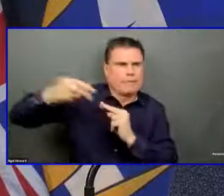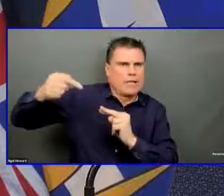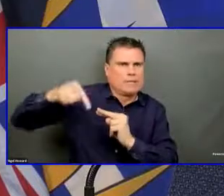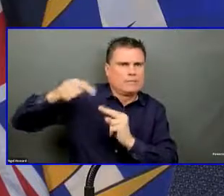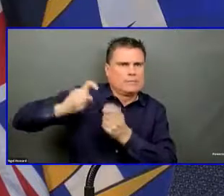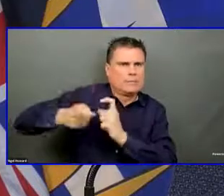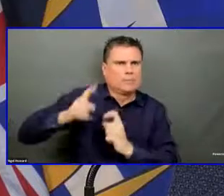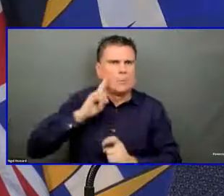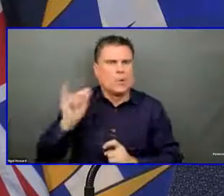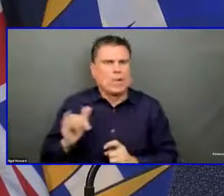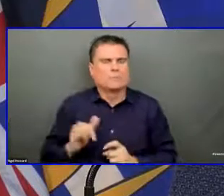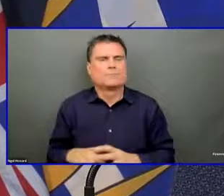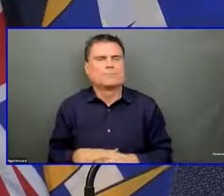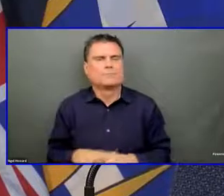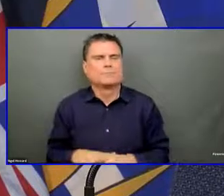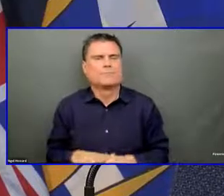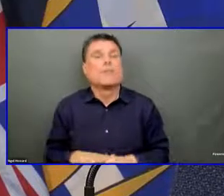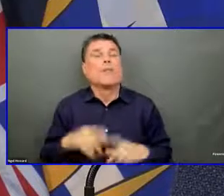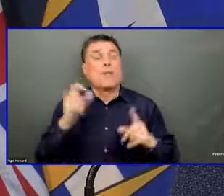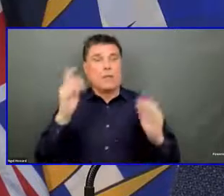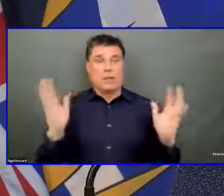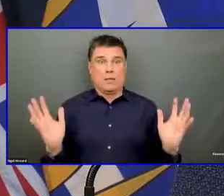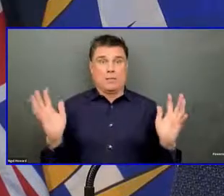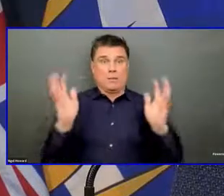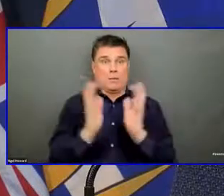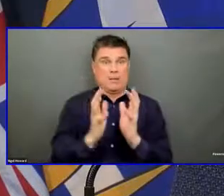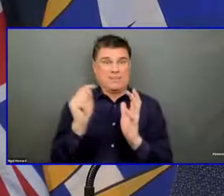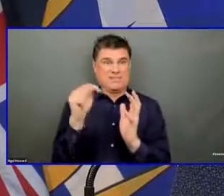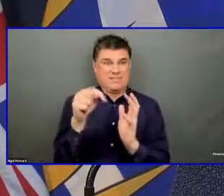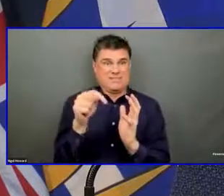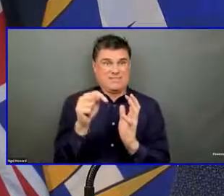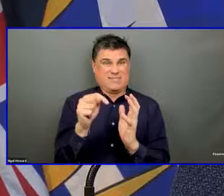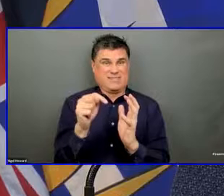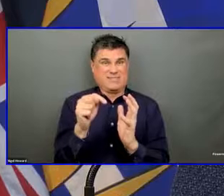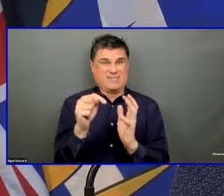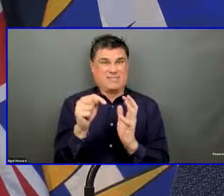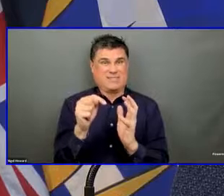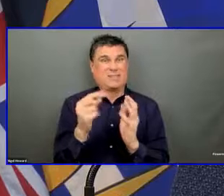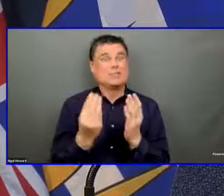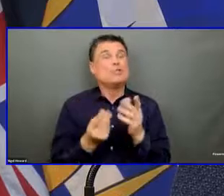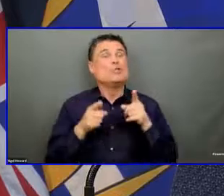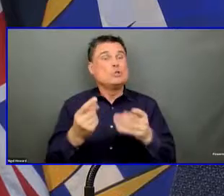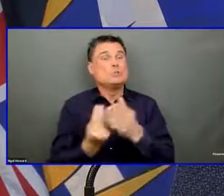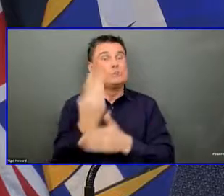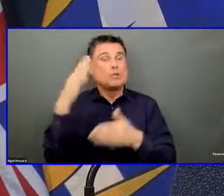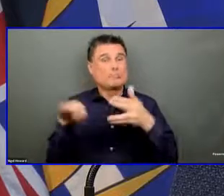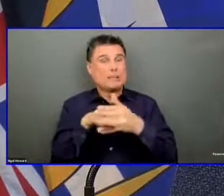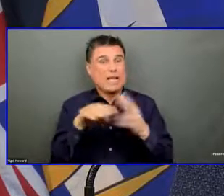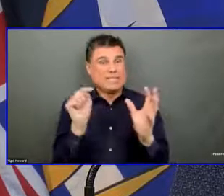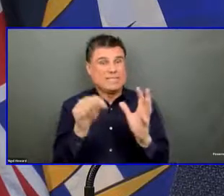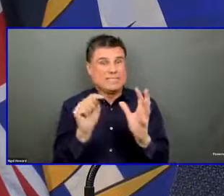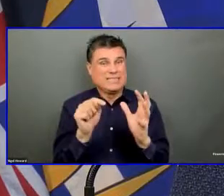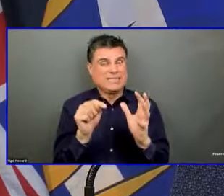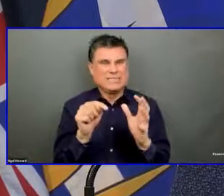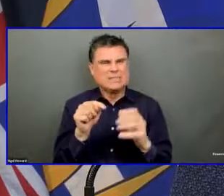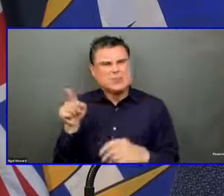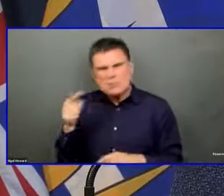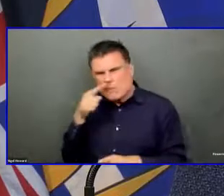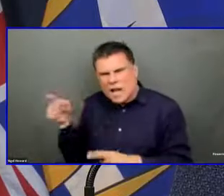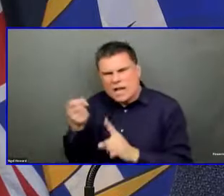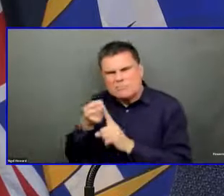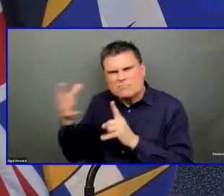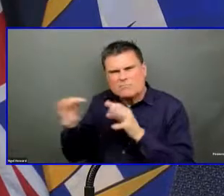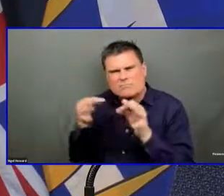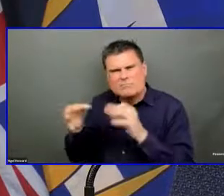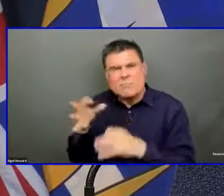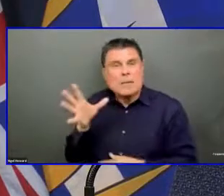you be a little more prescriptive, if possible, about what parents can do, what they can do? People are going to want to do sleepovers. They're going to want to